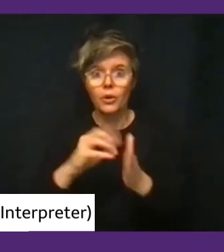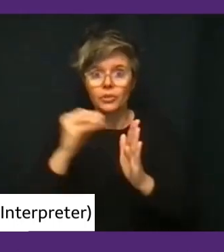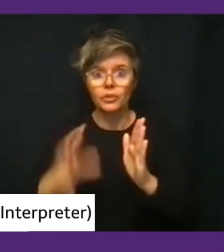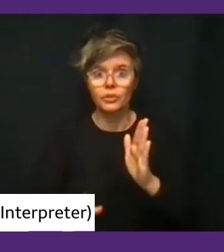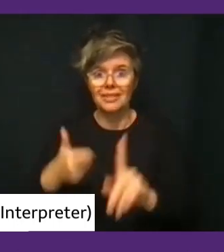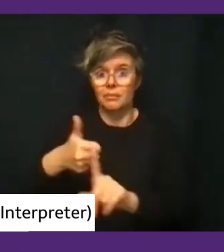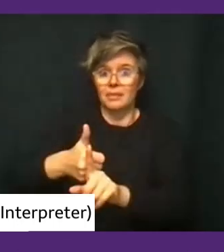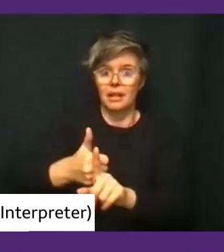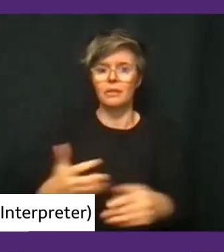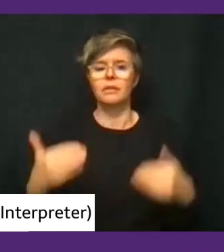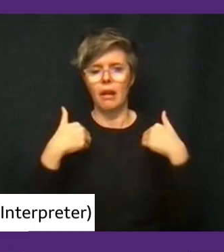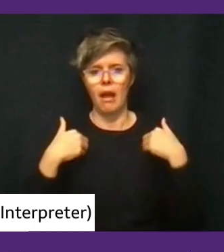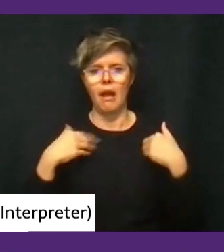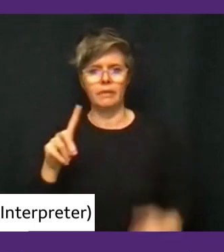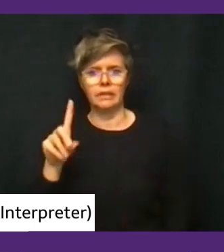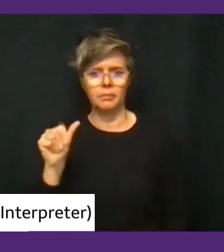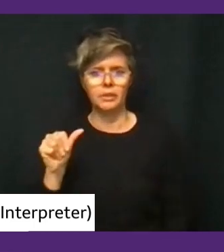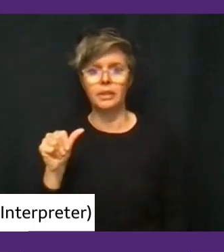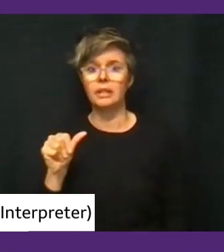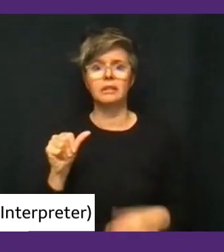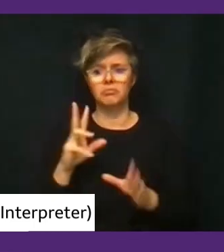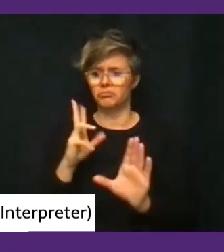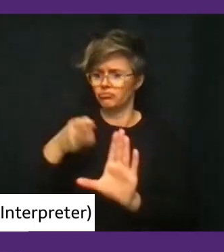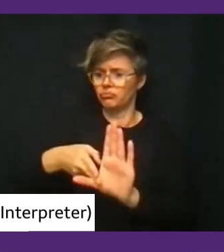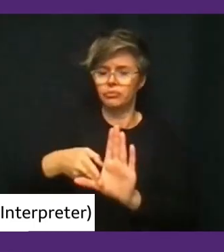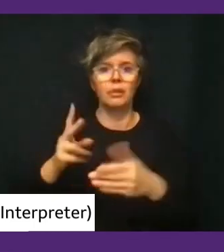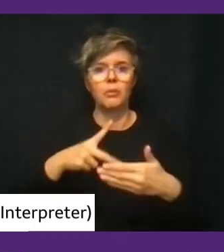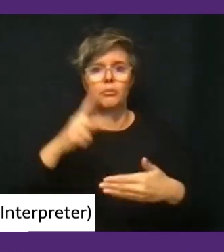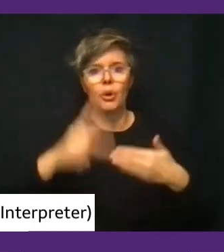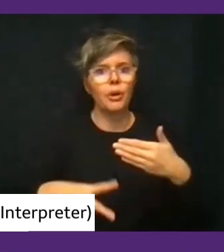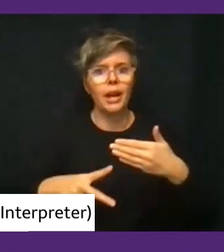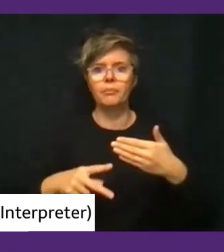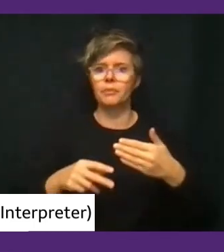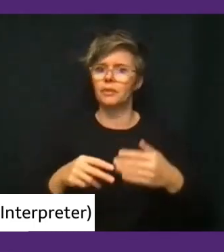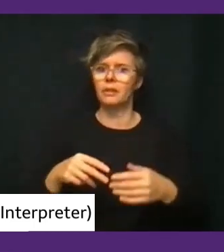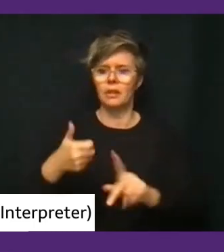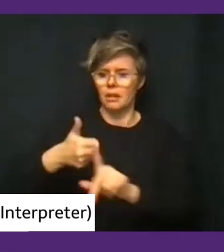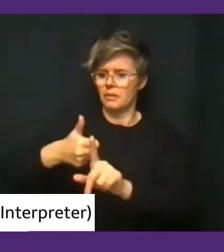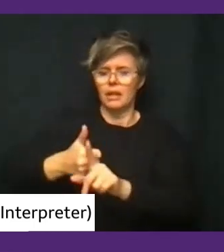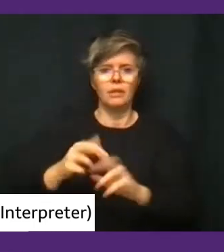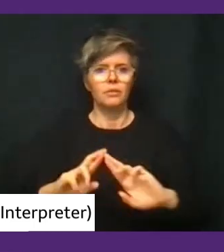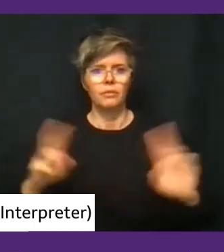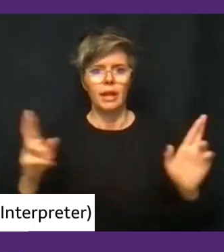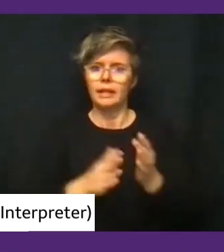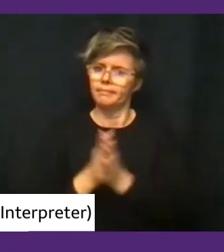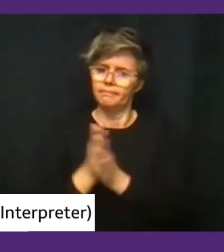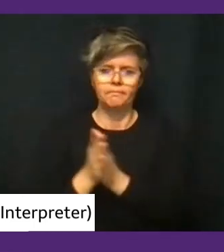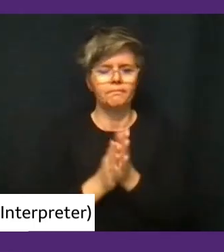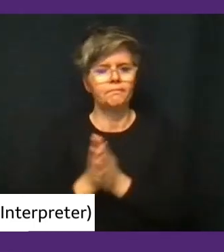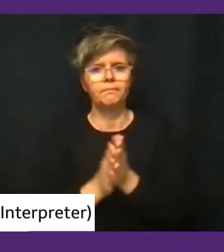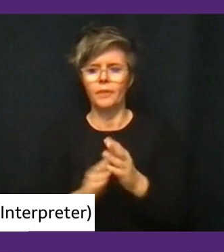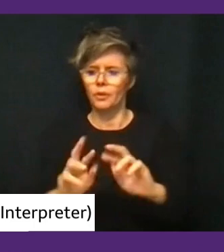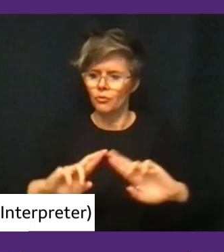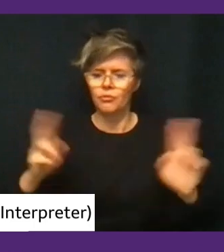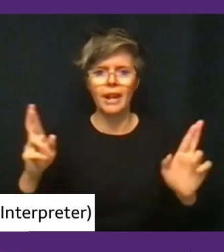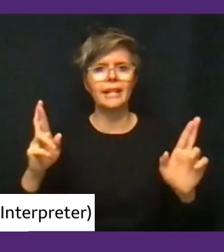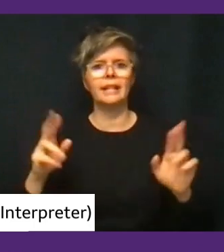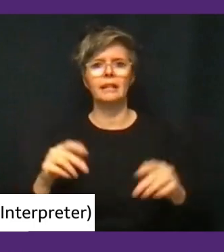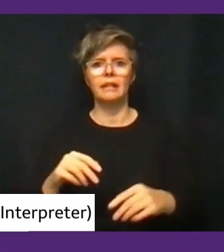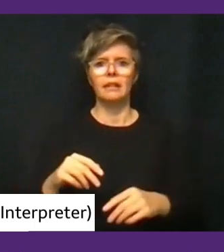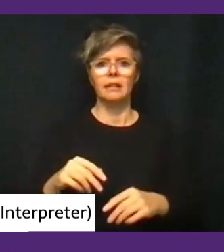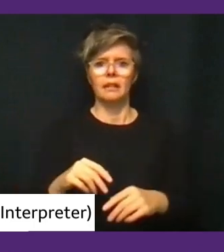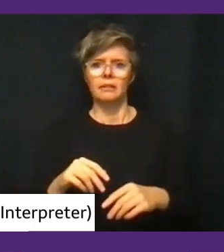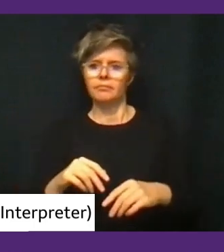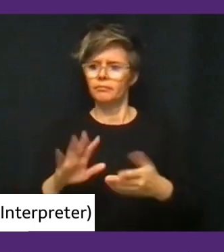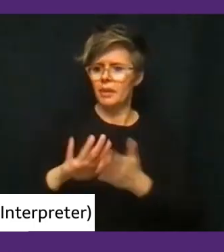disabilities getting into programs and really trying to make themselves really not just